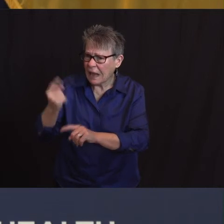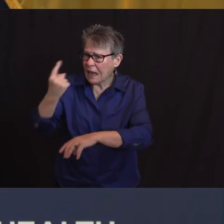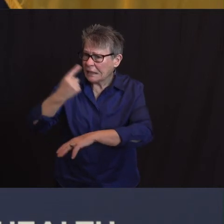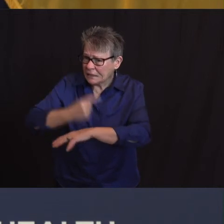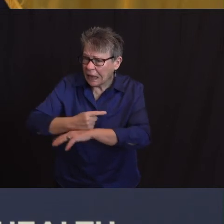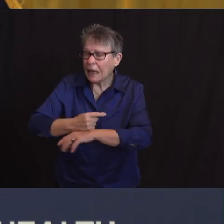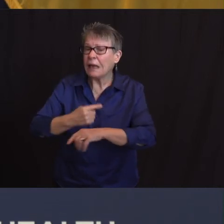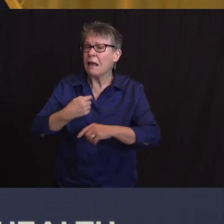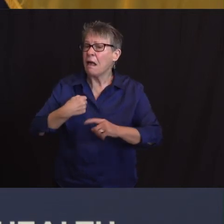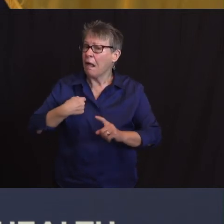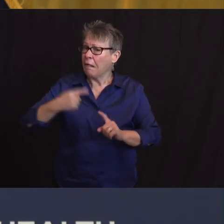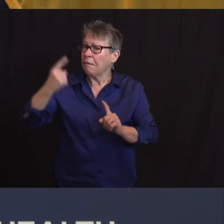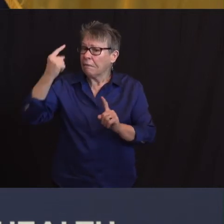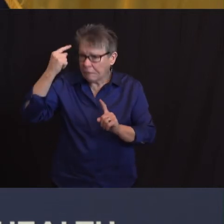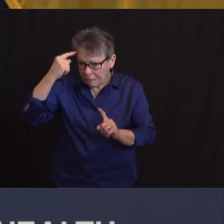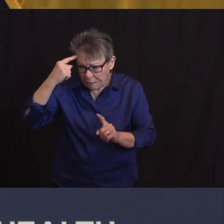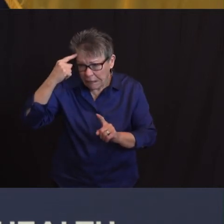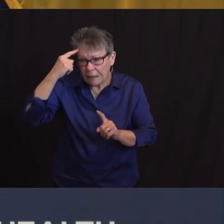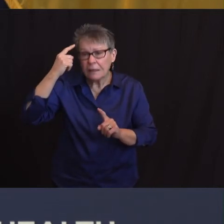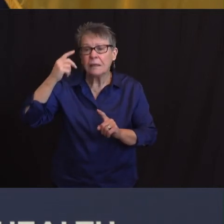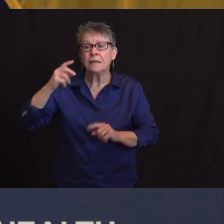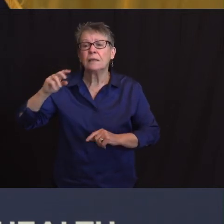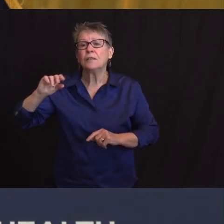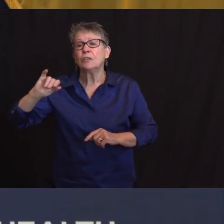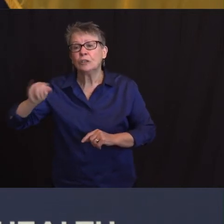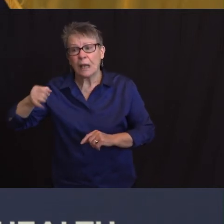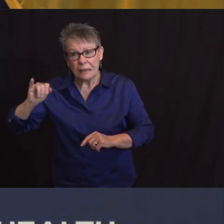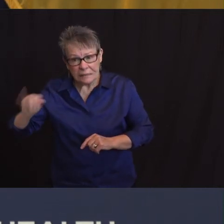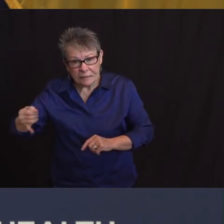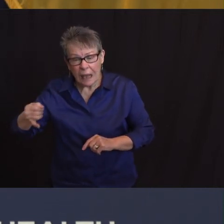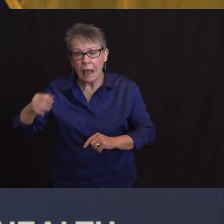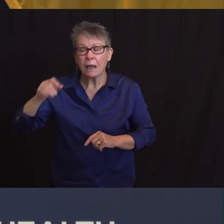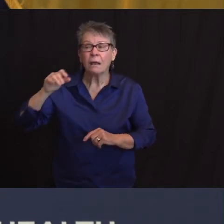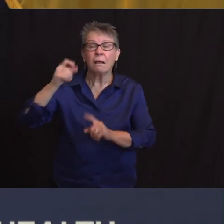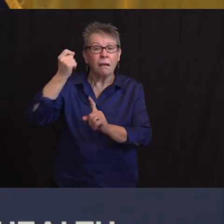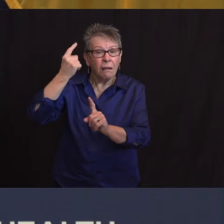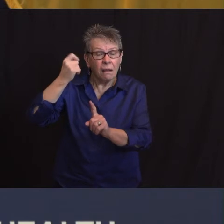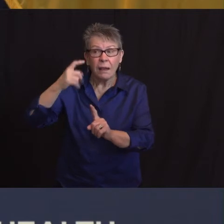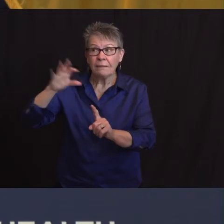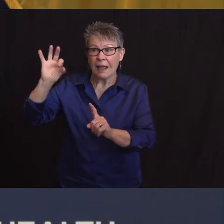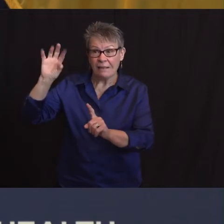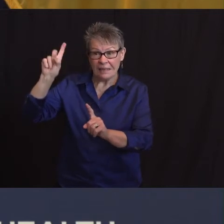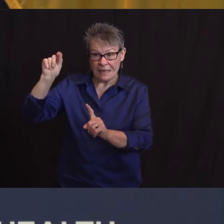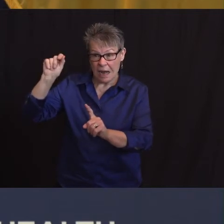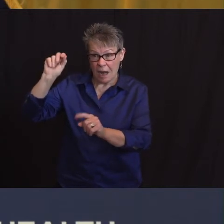can put doses on the streets, if they get approval, that is, obviously, in March.